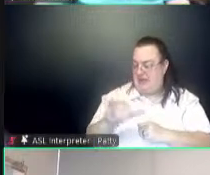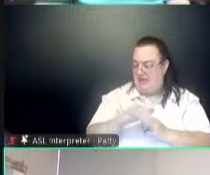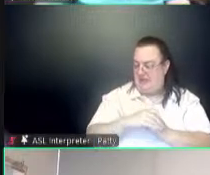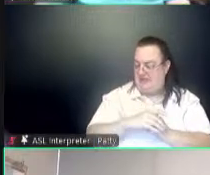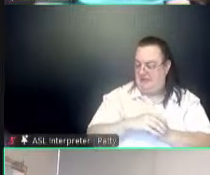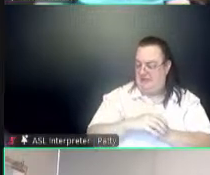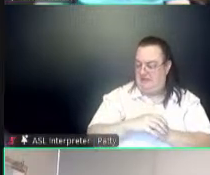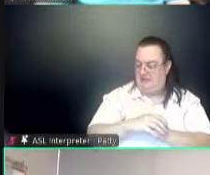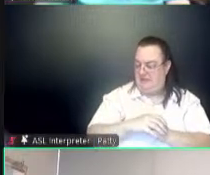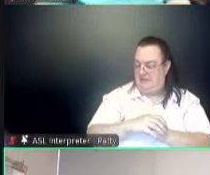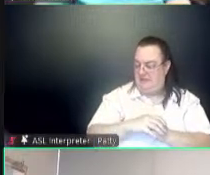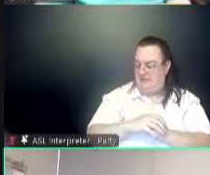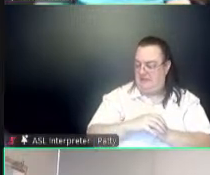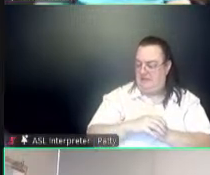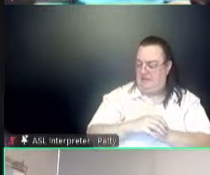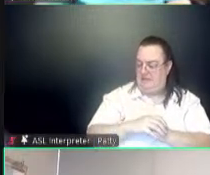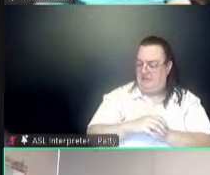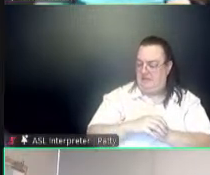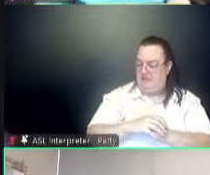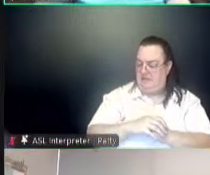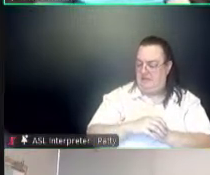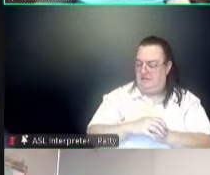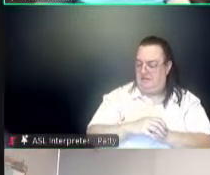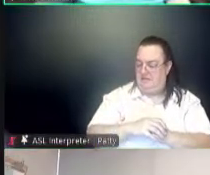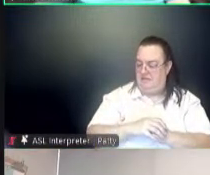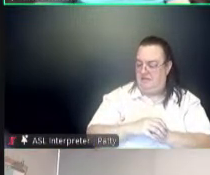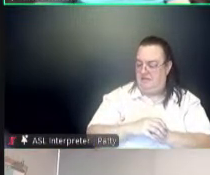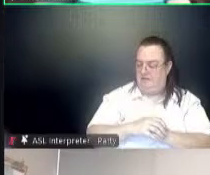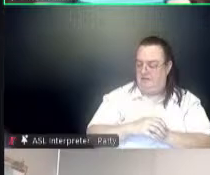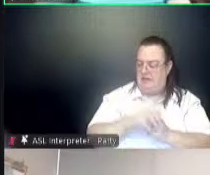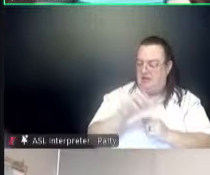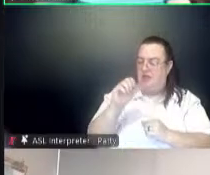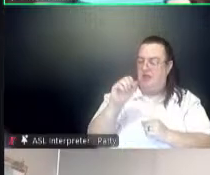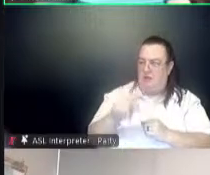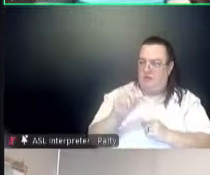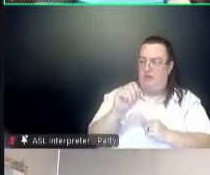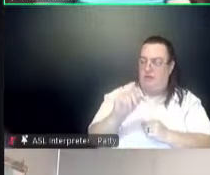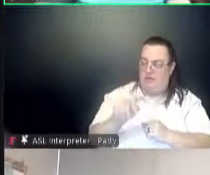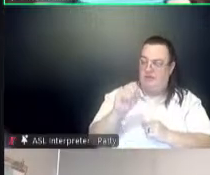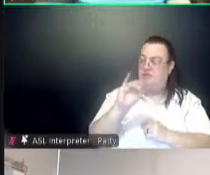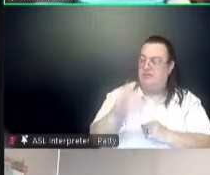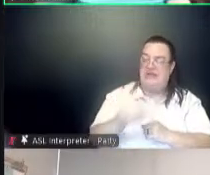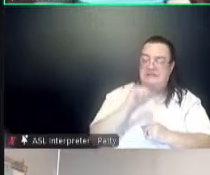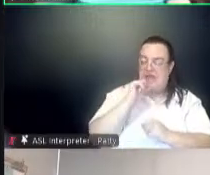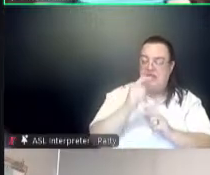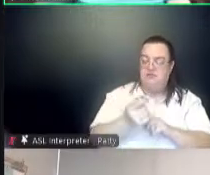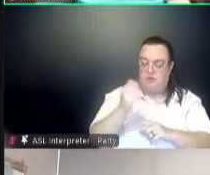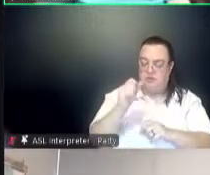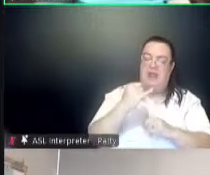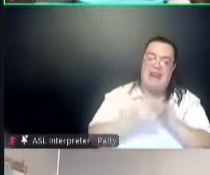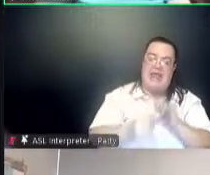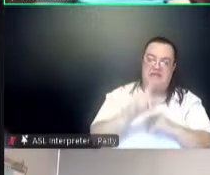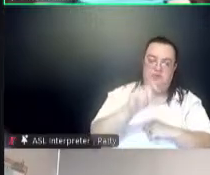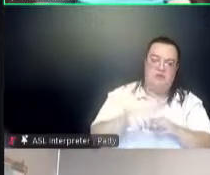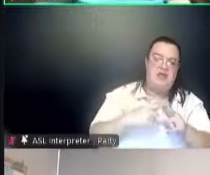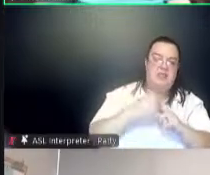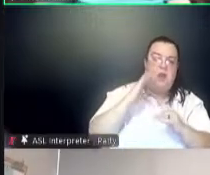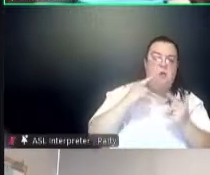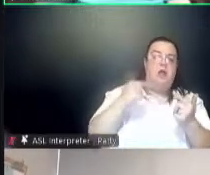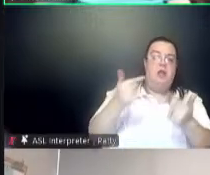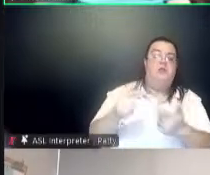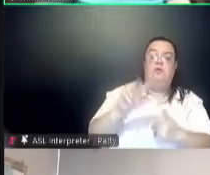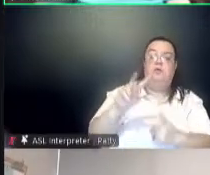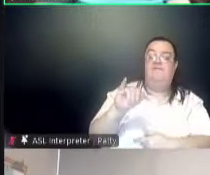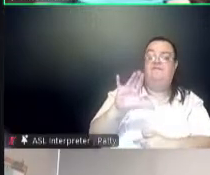They have. Oh, okay. So that's not a disqualifier. Okay. My last question, and then I'll go to the vice mayor, is,